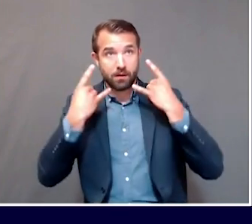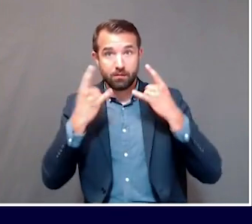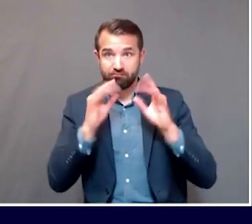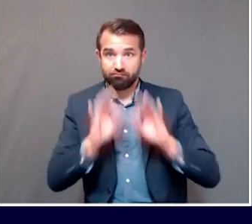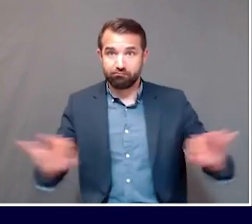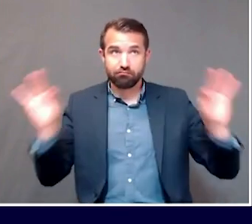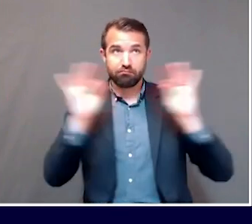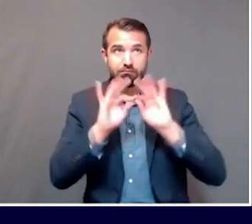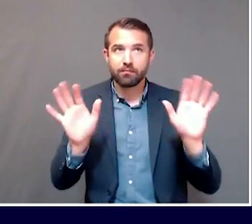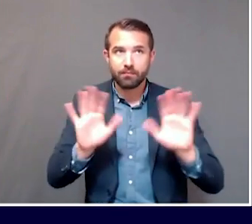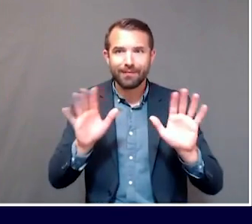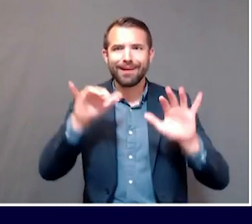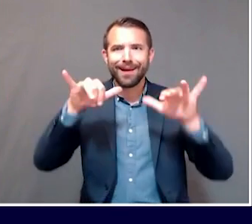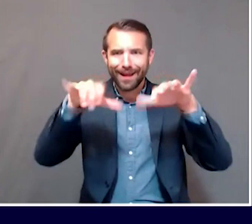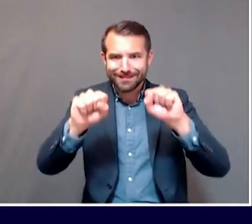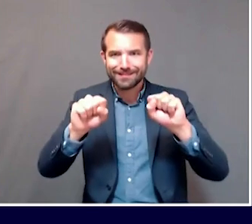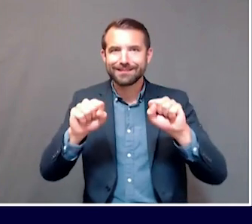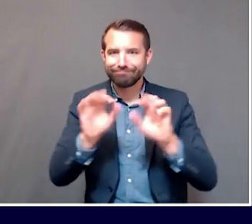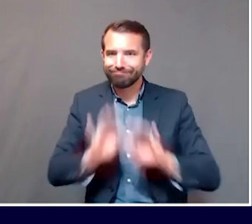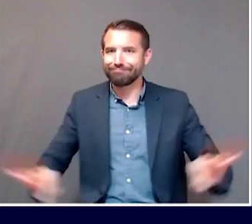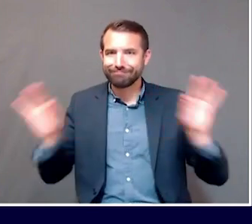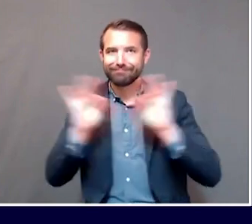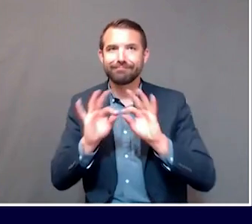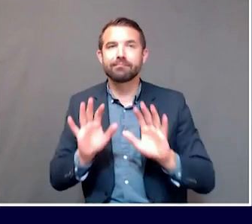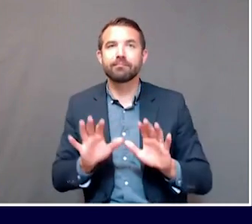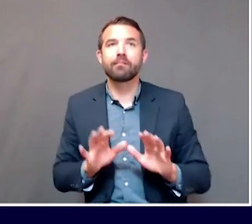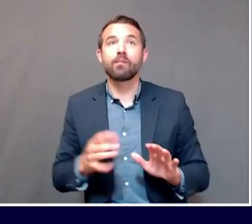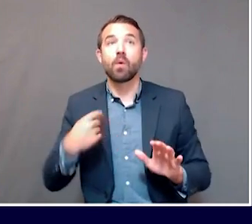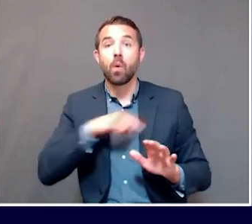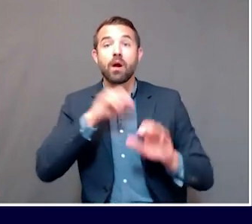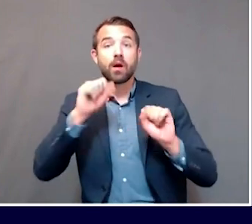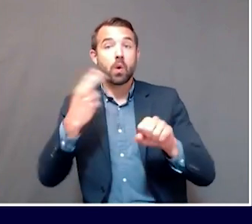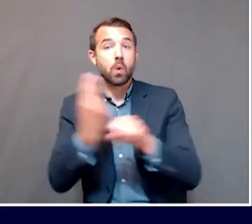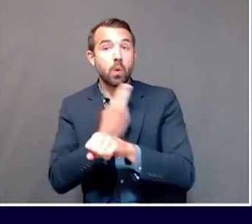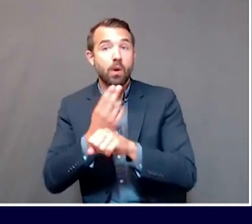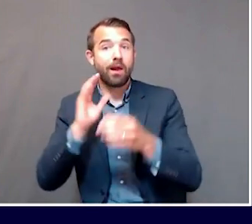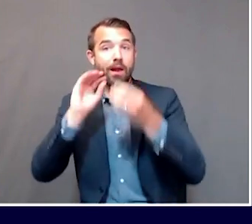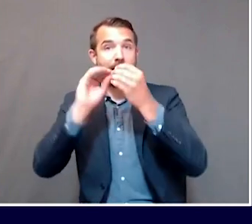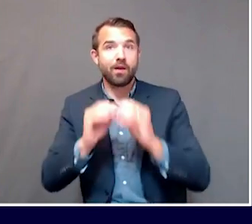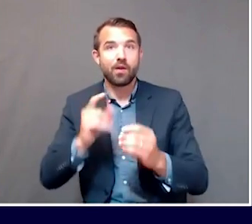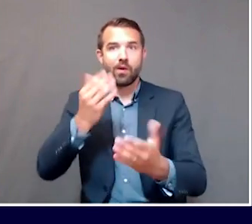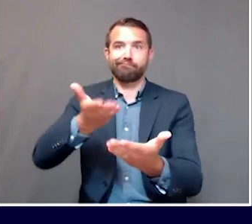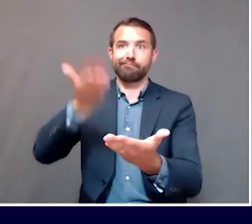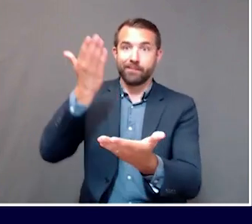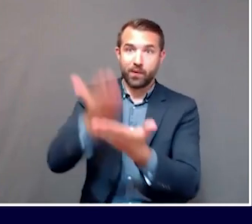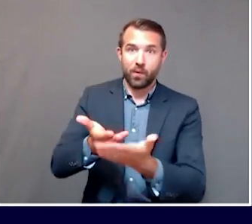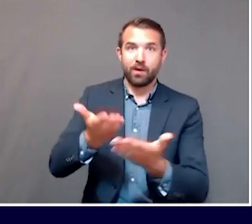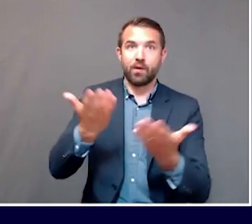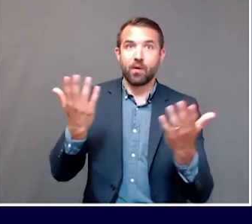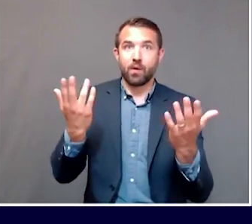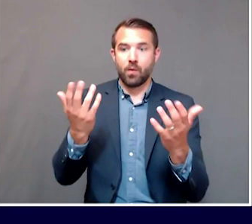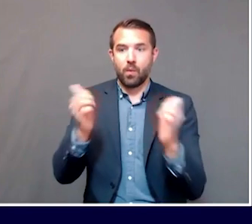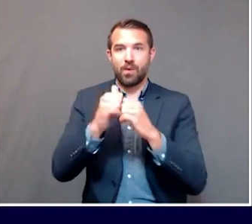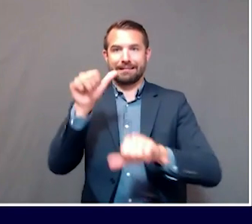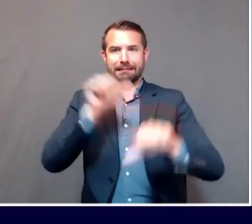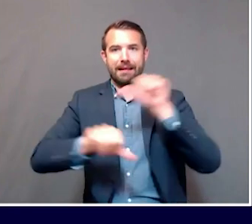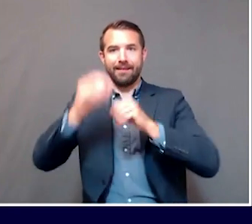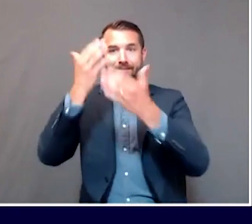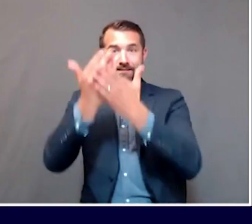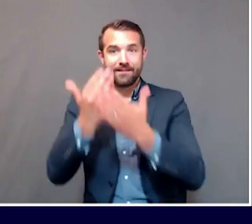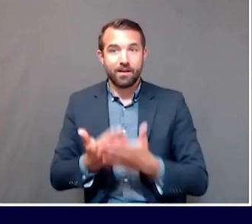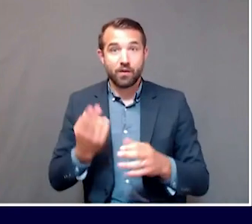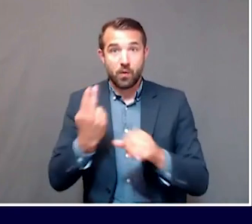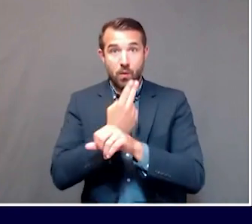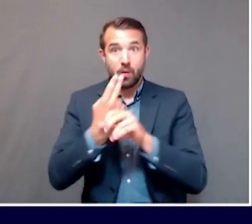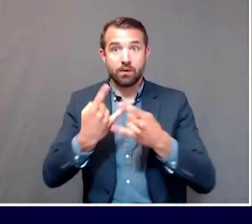to demonstrate that even more scientifically? With respect to the number of cases in Maine, not all the data are in yet, and they won't be until well